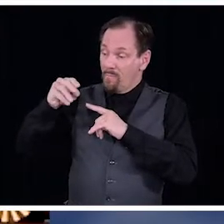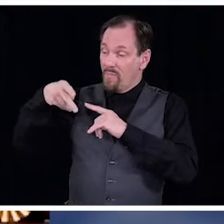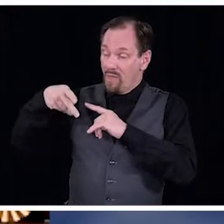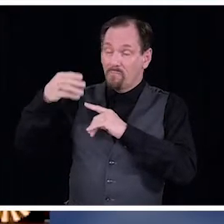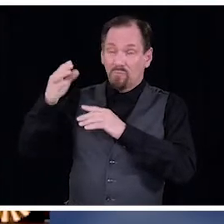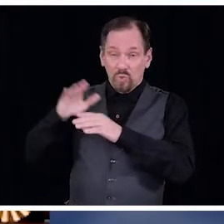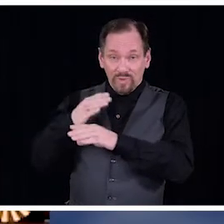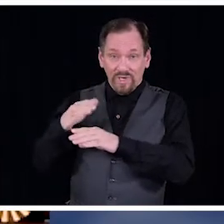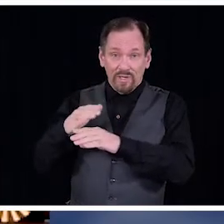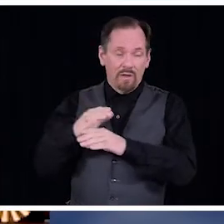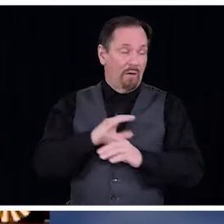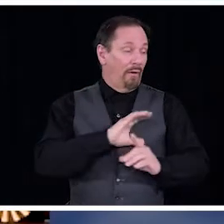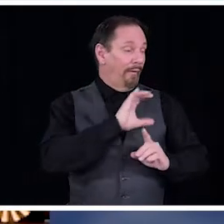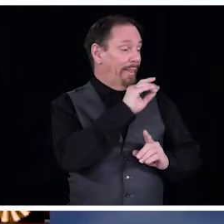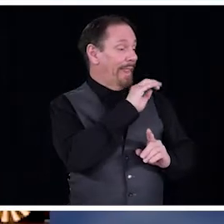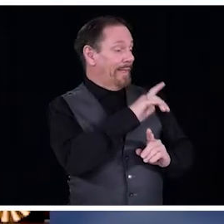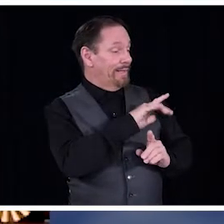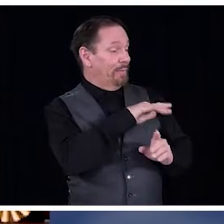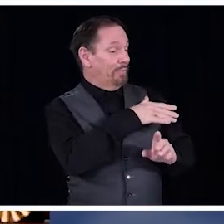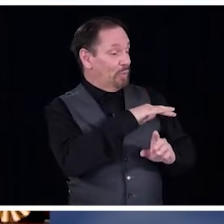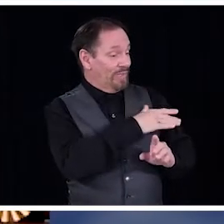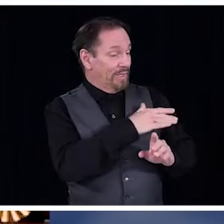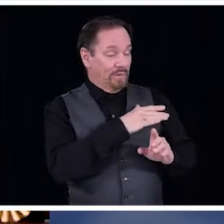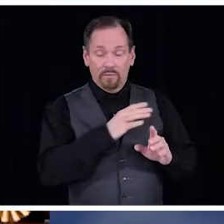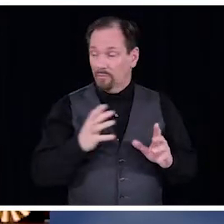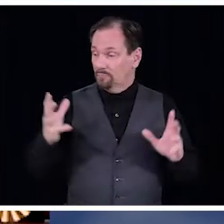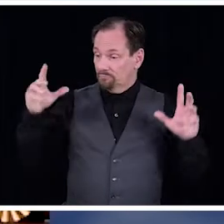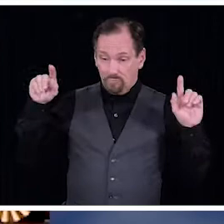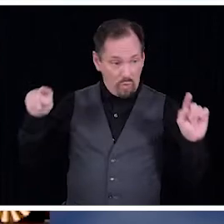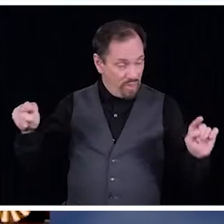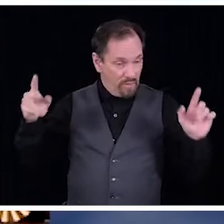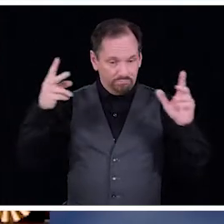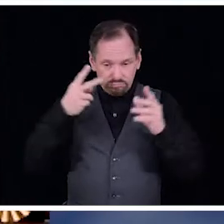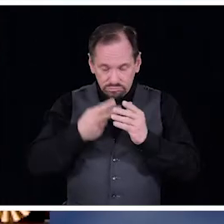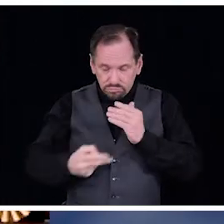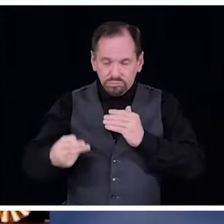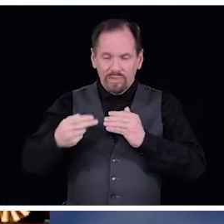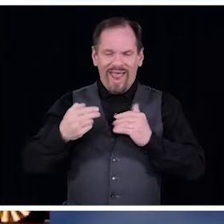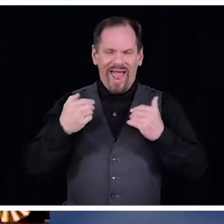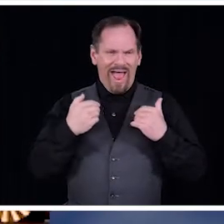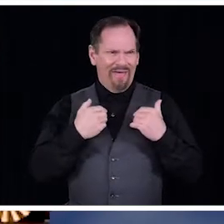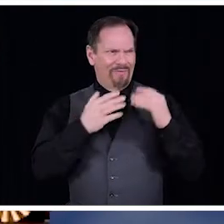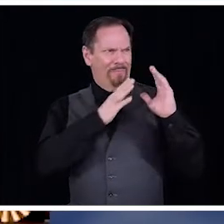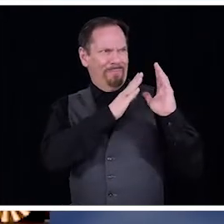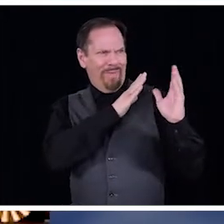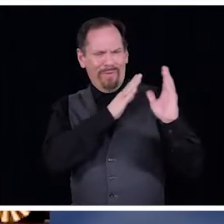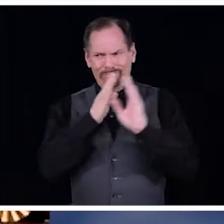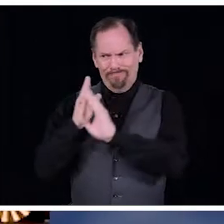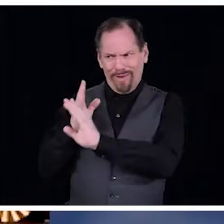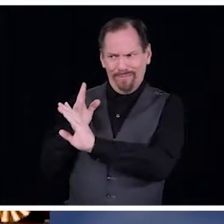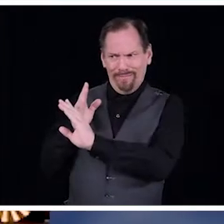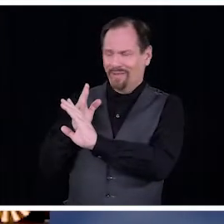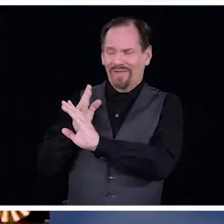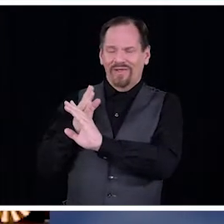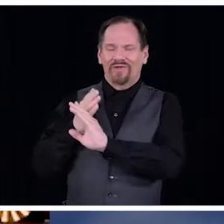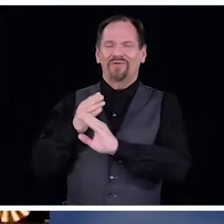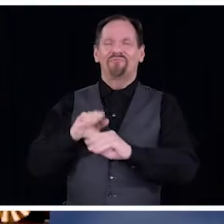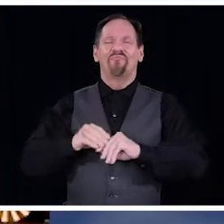part of the wider culture, you have broken down perceived barriers and invited readers to broaden their musical